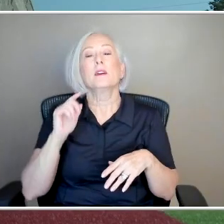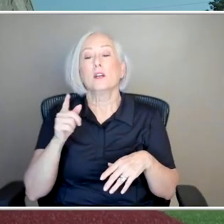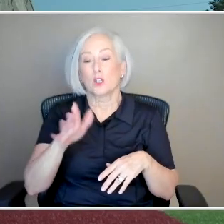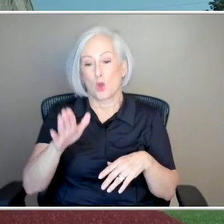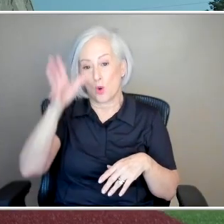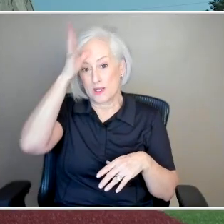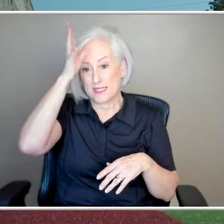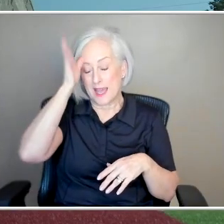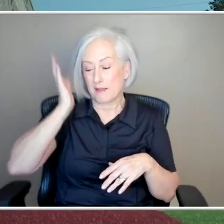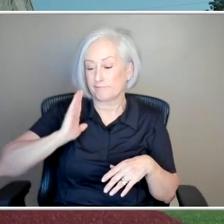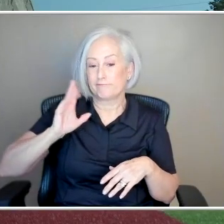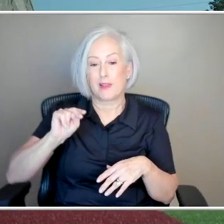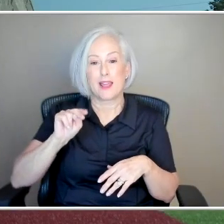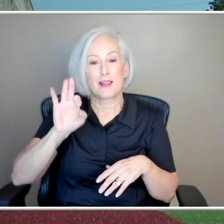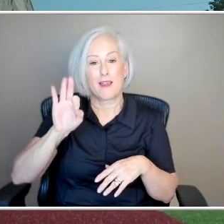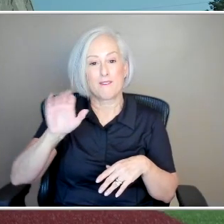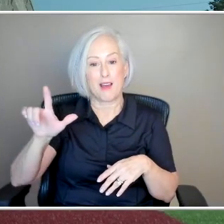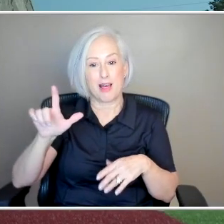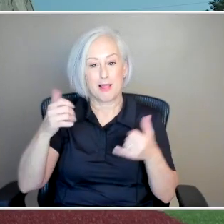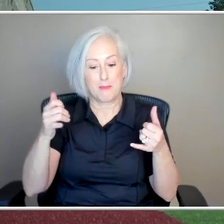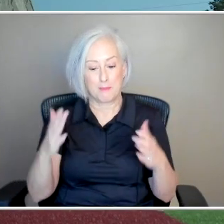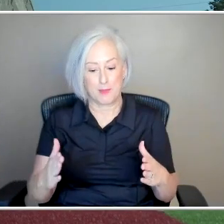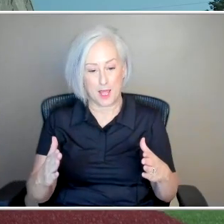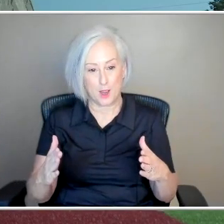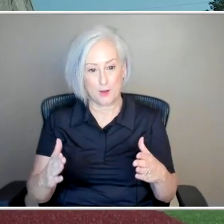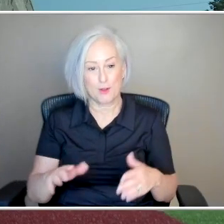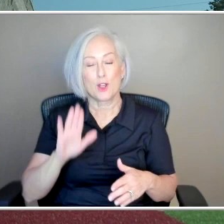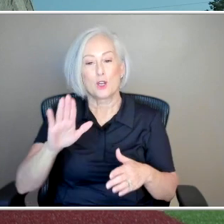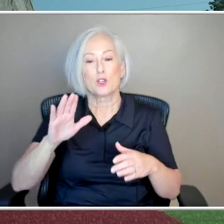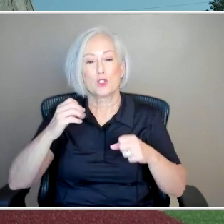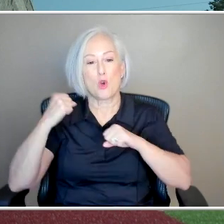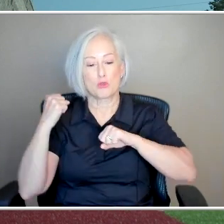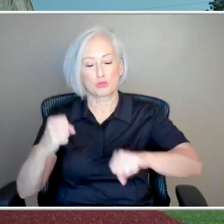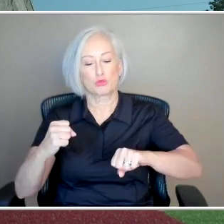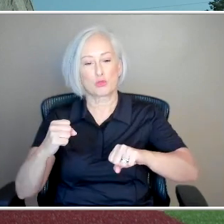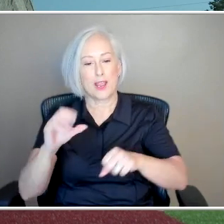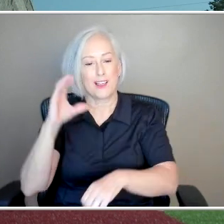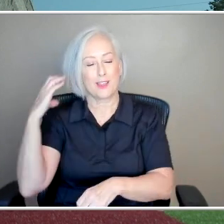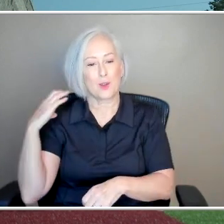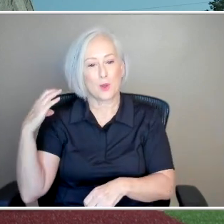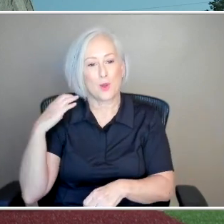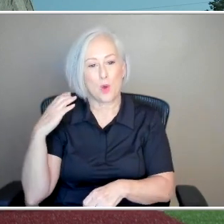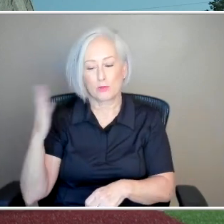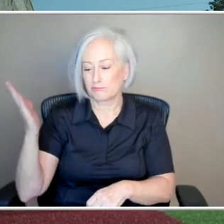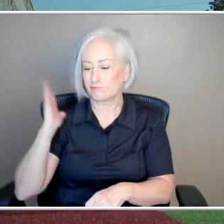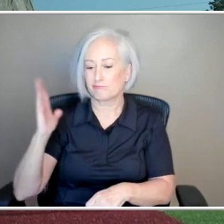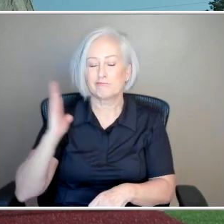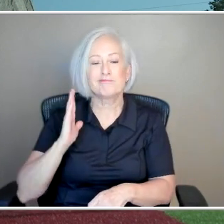but then you go into the gym and then you have your strength coach is also a former pro. So Dr. Darsh, kind of